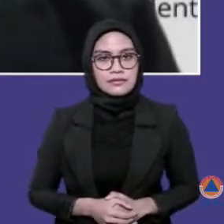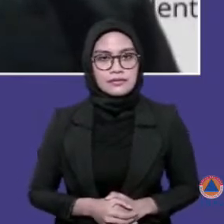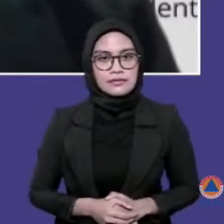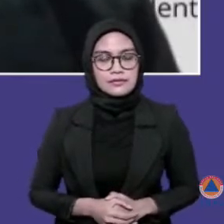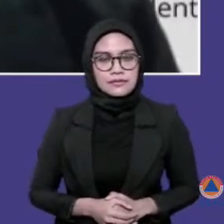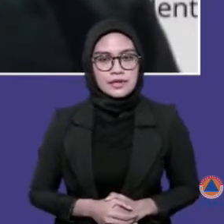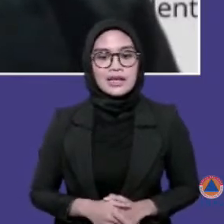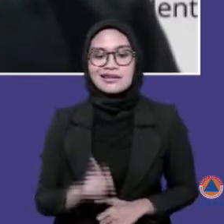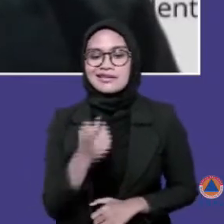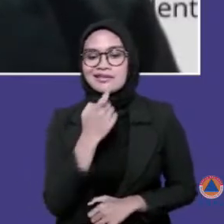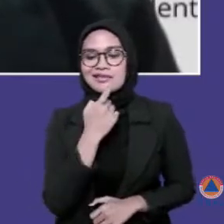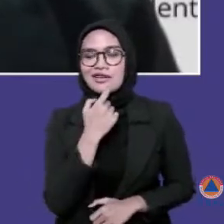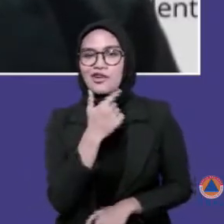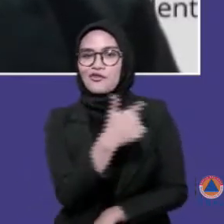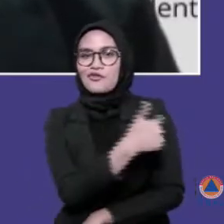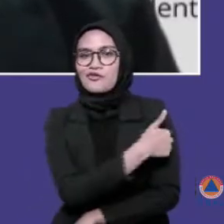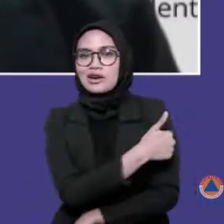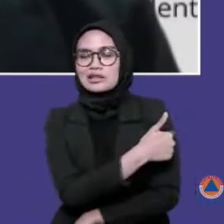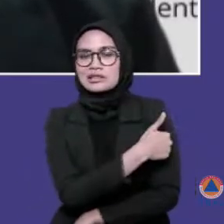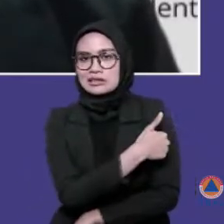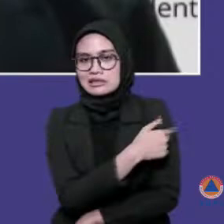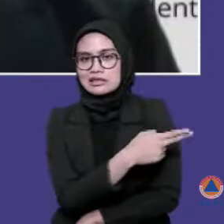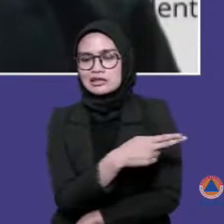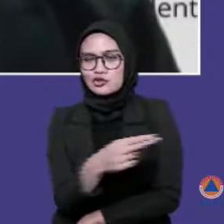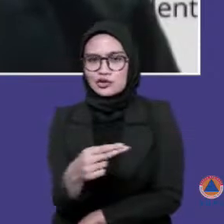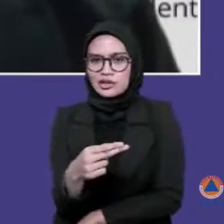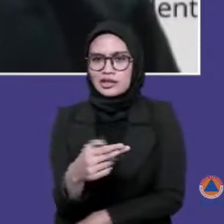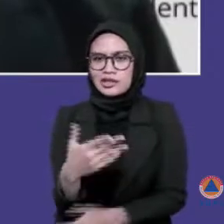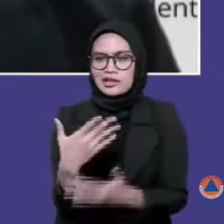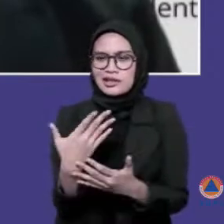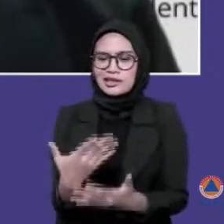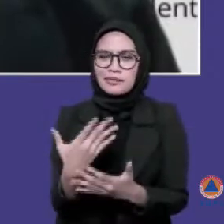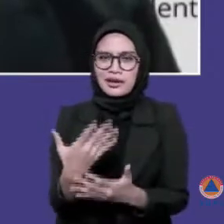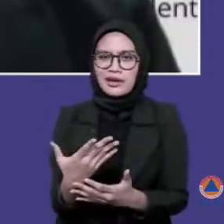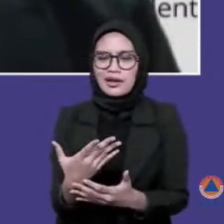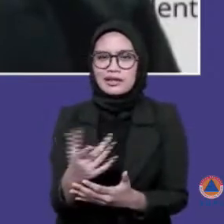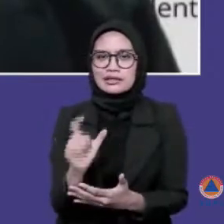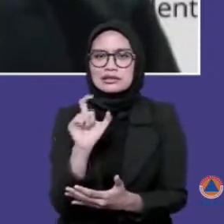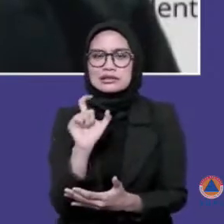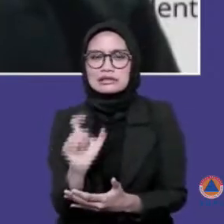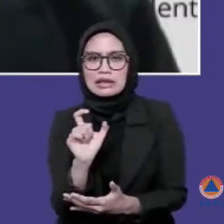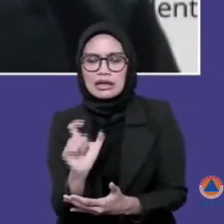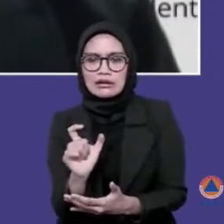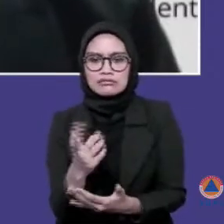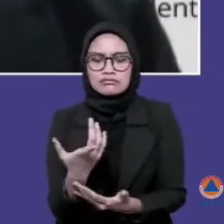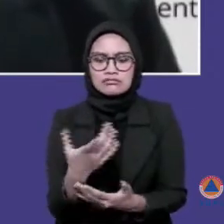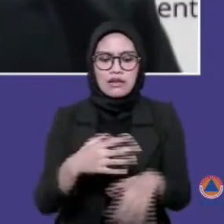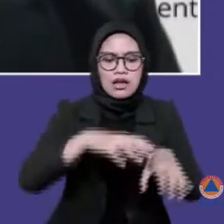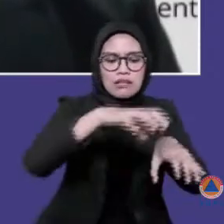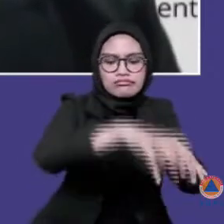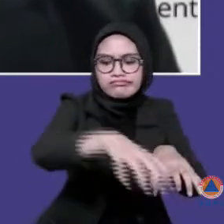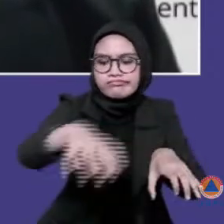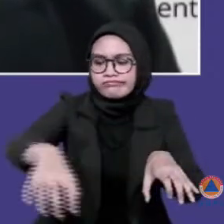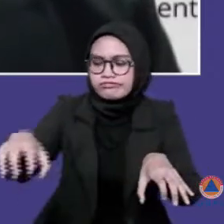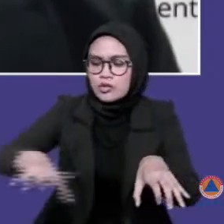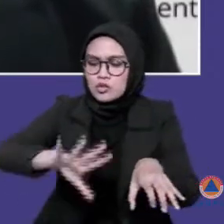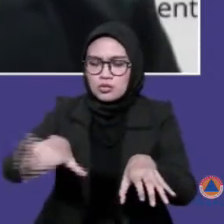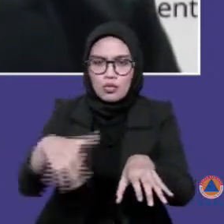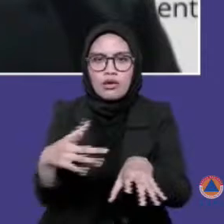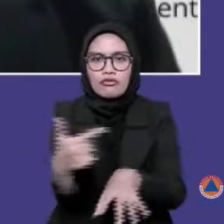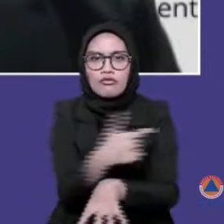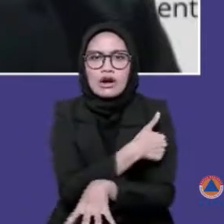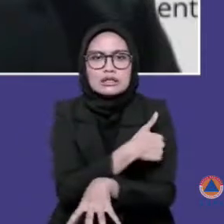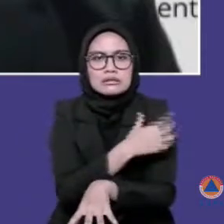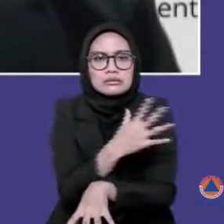your figures show different areas, obviously at different levels. What are the issues in some areas? Is it purely